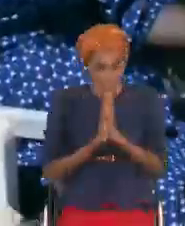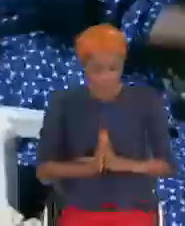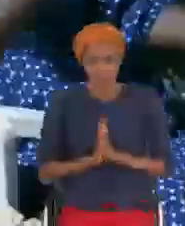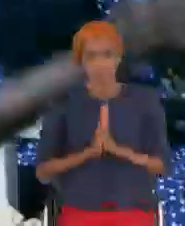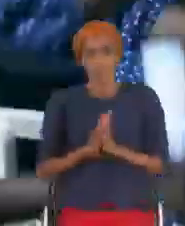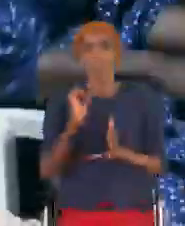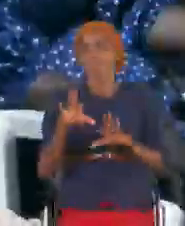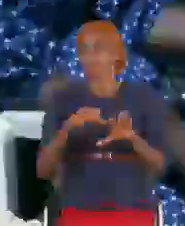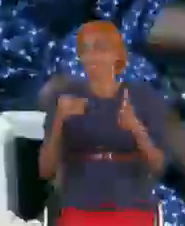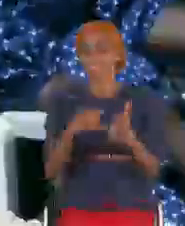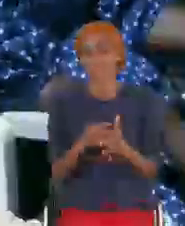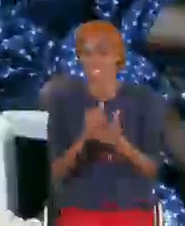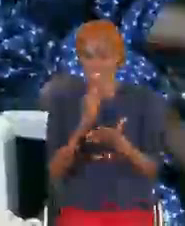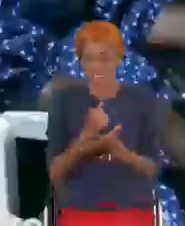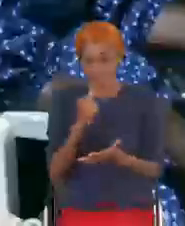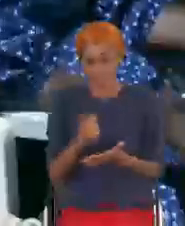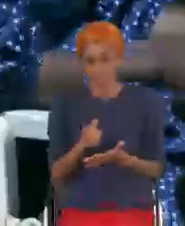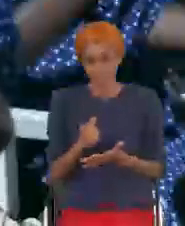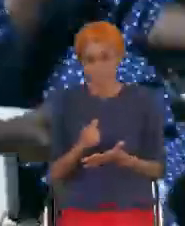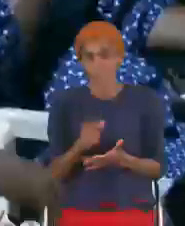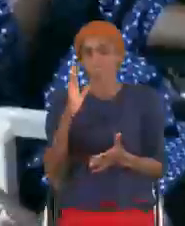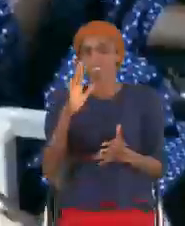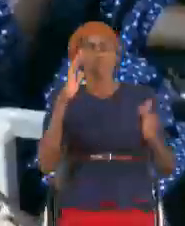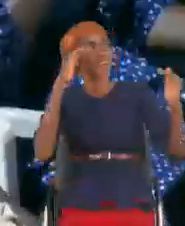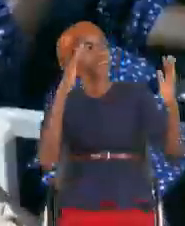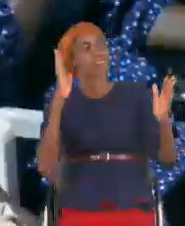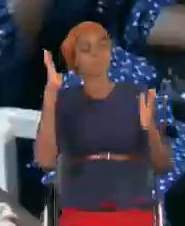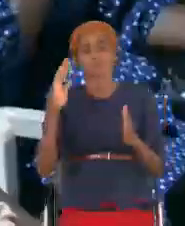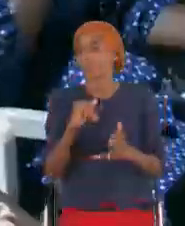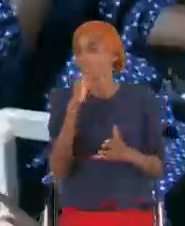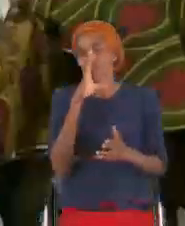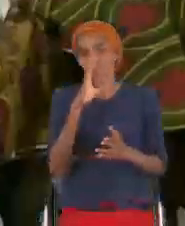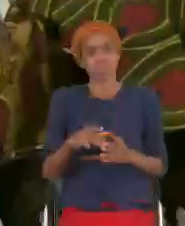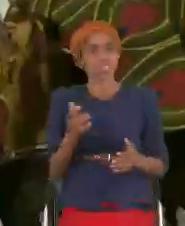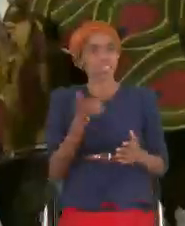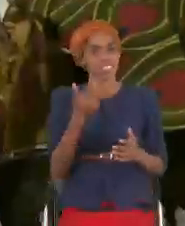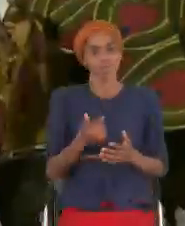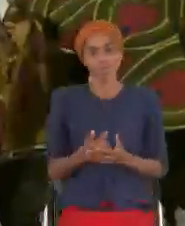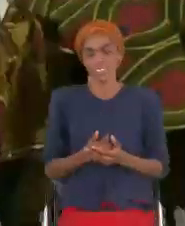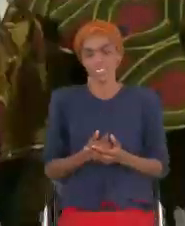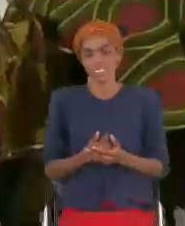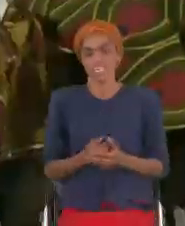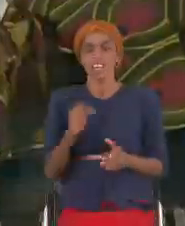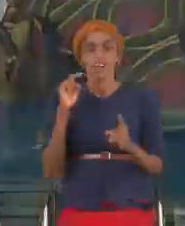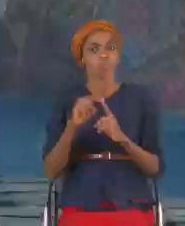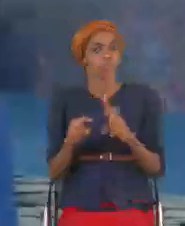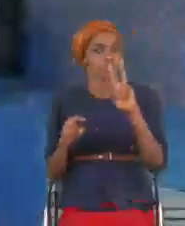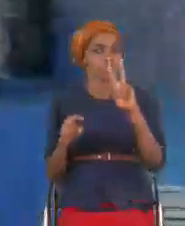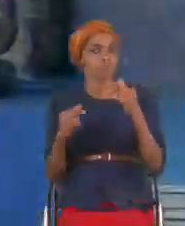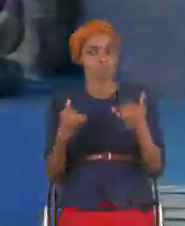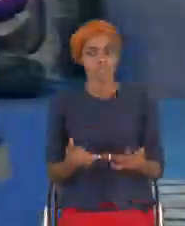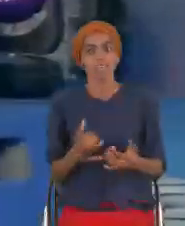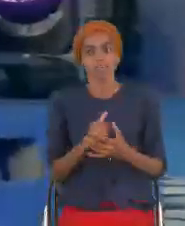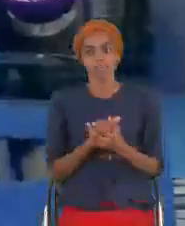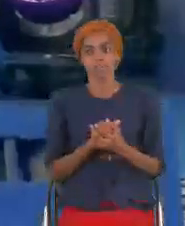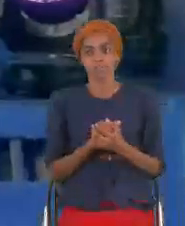He will do it. Your expectation will not be disappointed. Look at point number two here. Point number